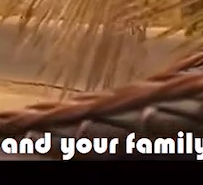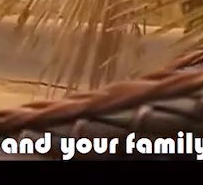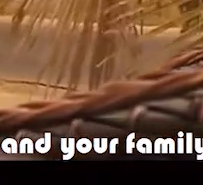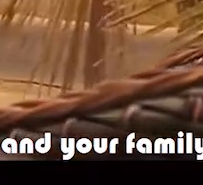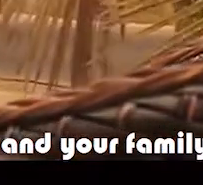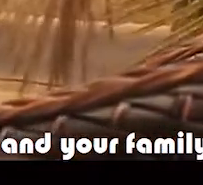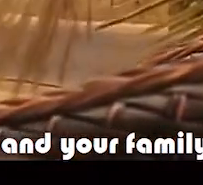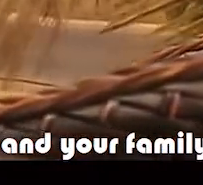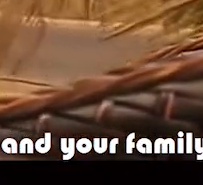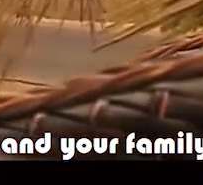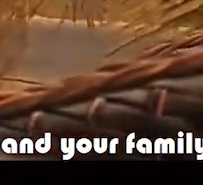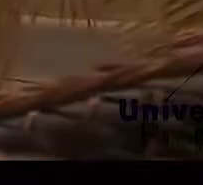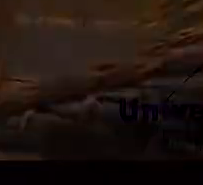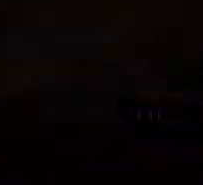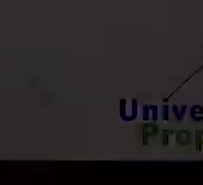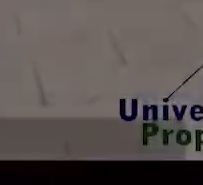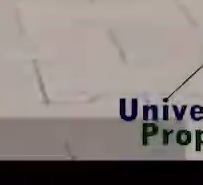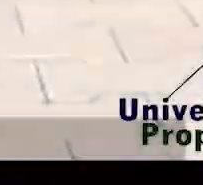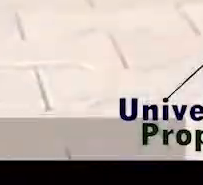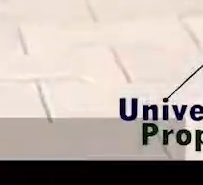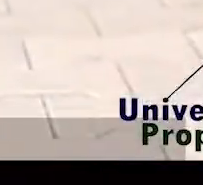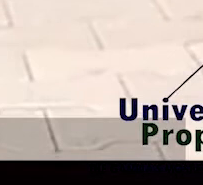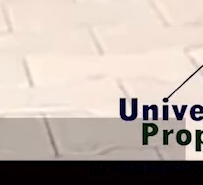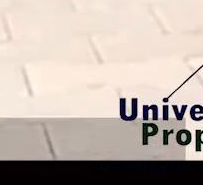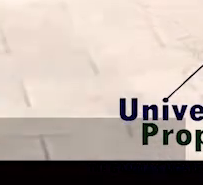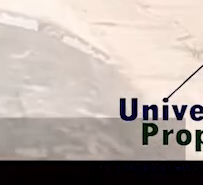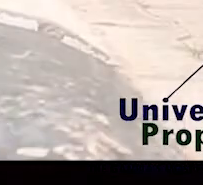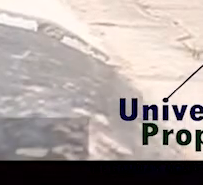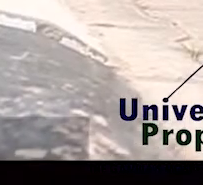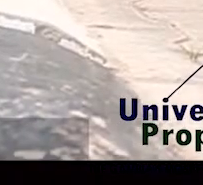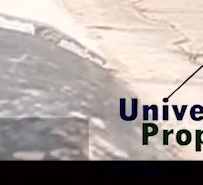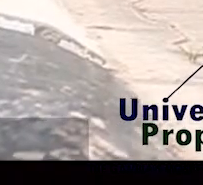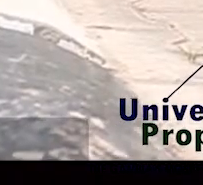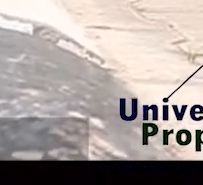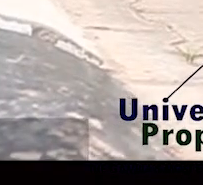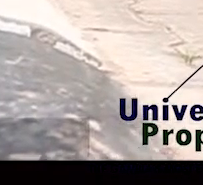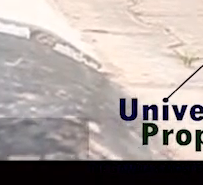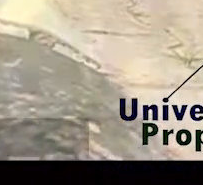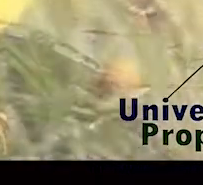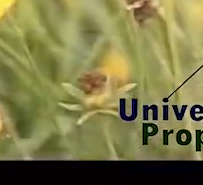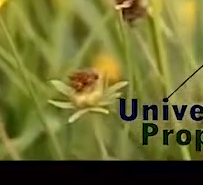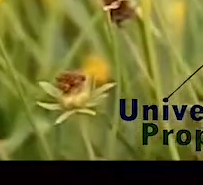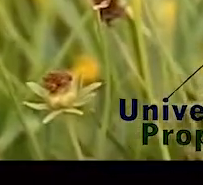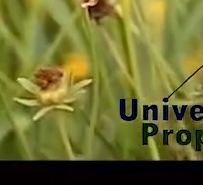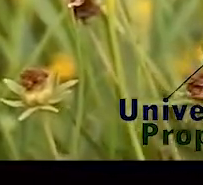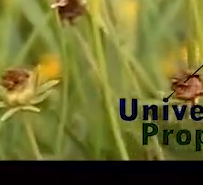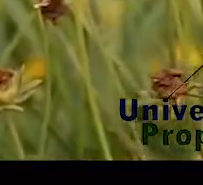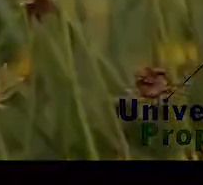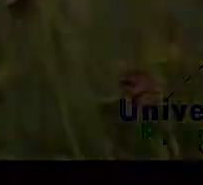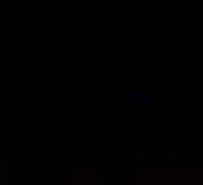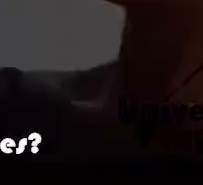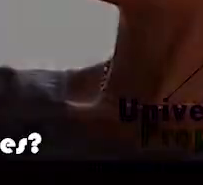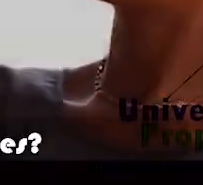to you and your family? Are you worried about your health, your early morning joggings, sound of the